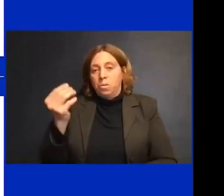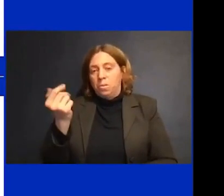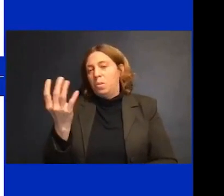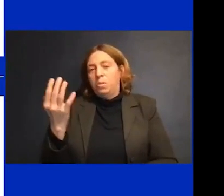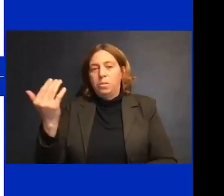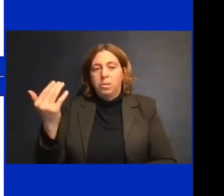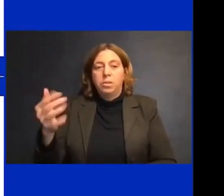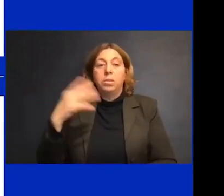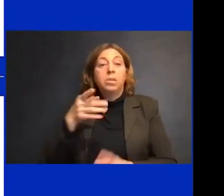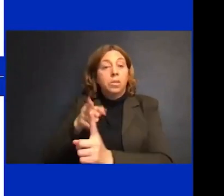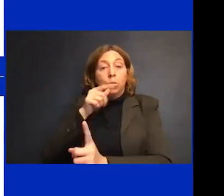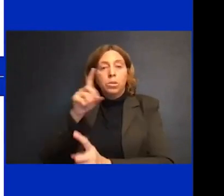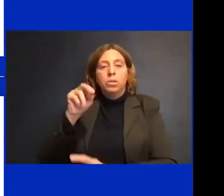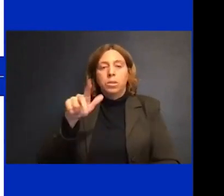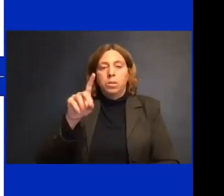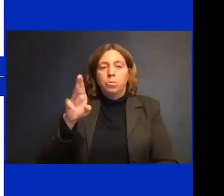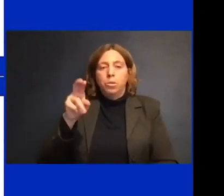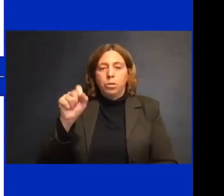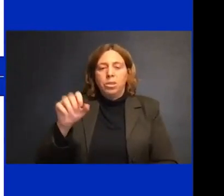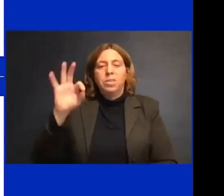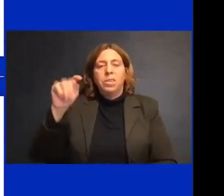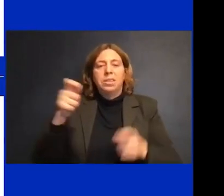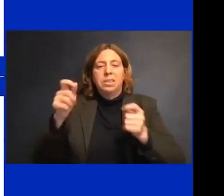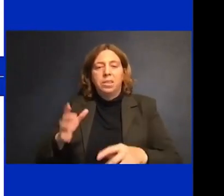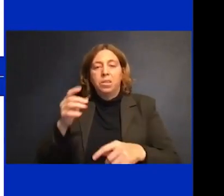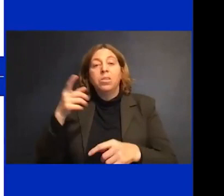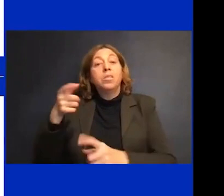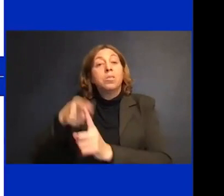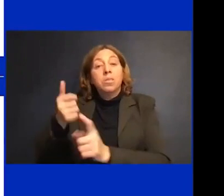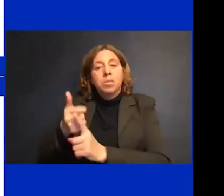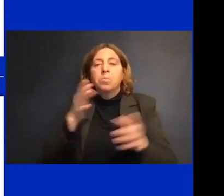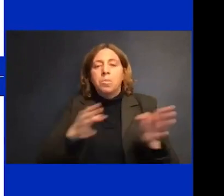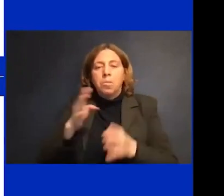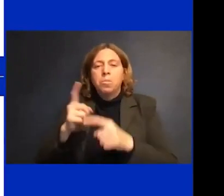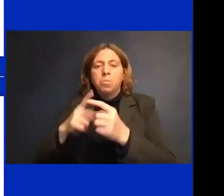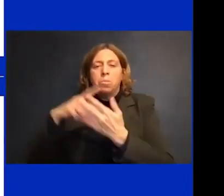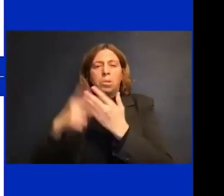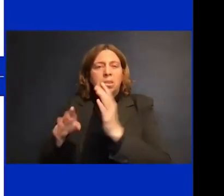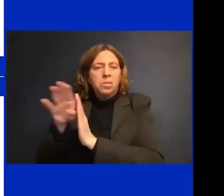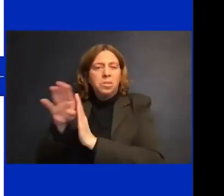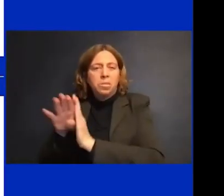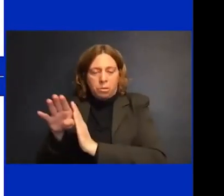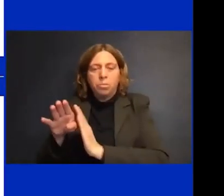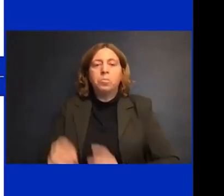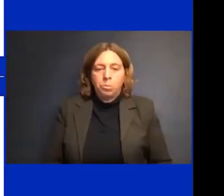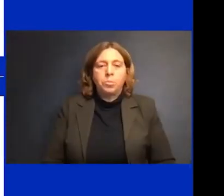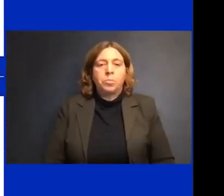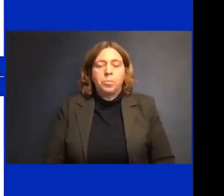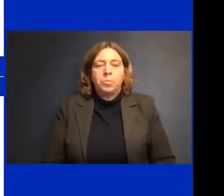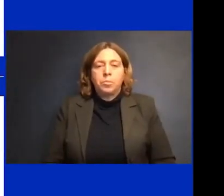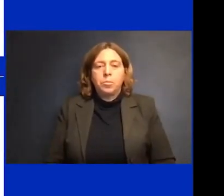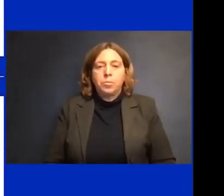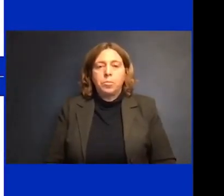code 10004-1415, Attention to Mr. Donald